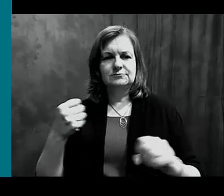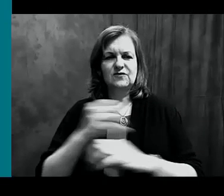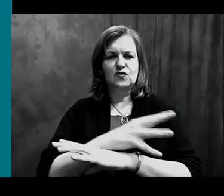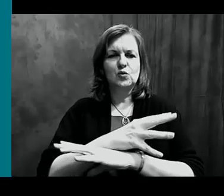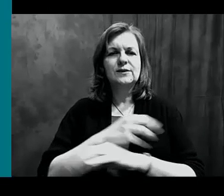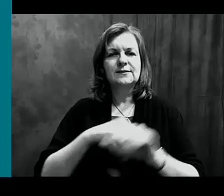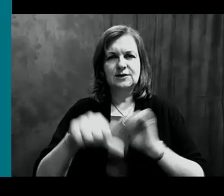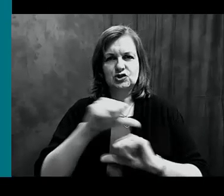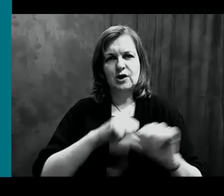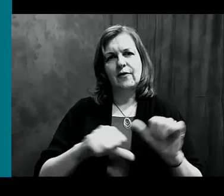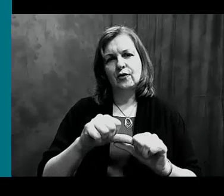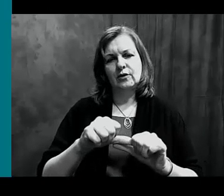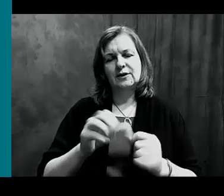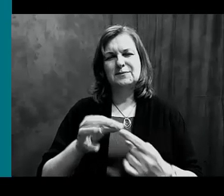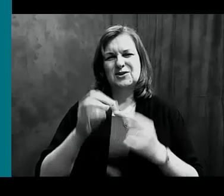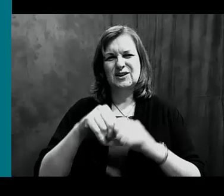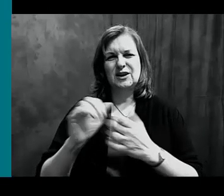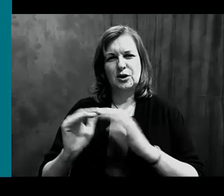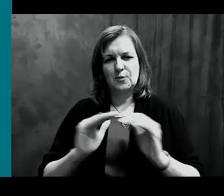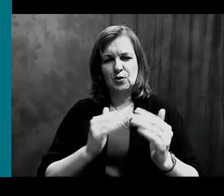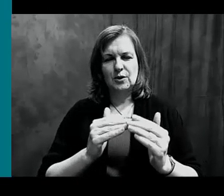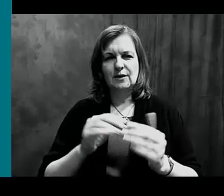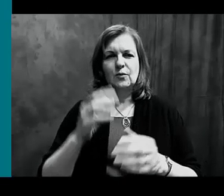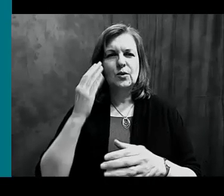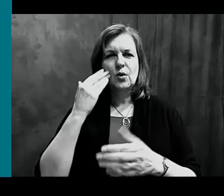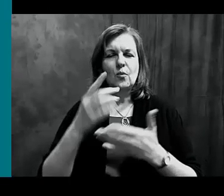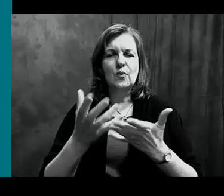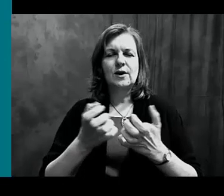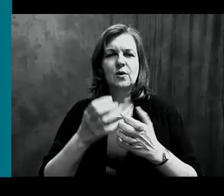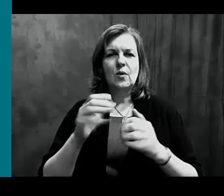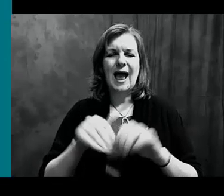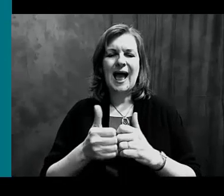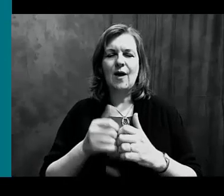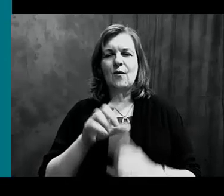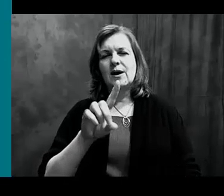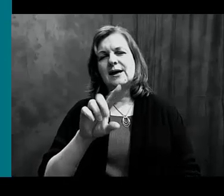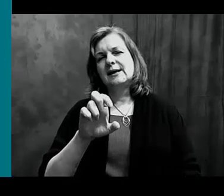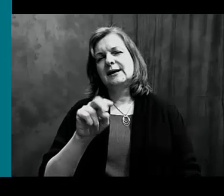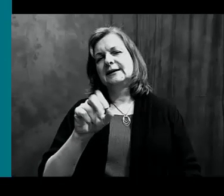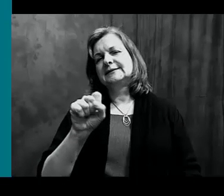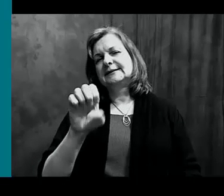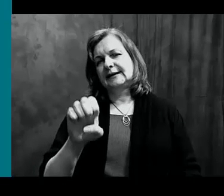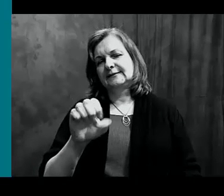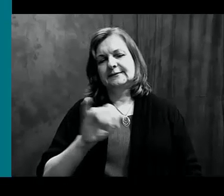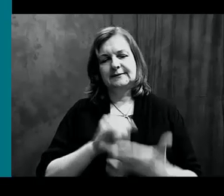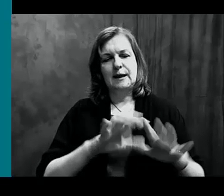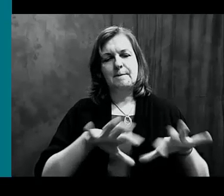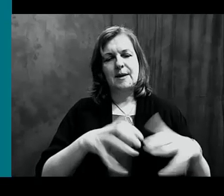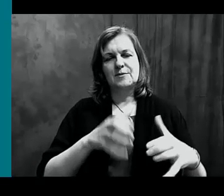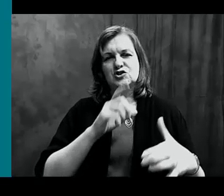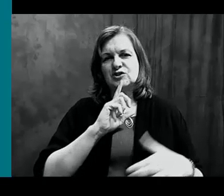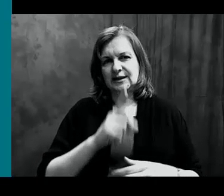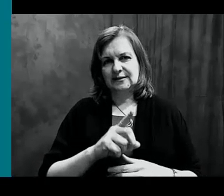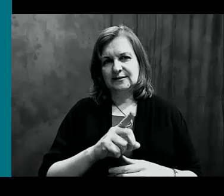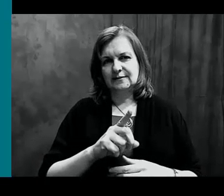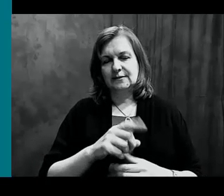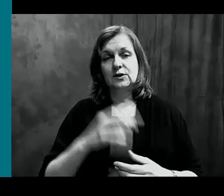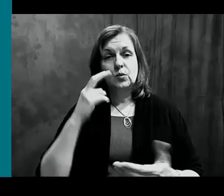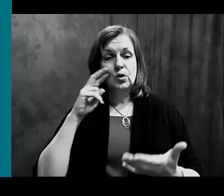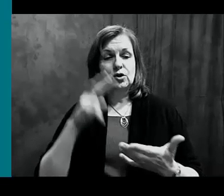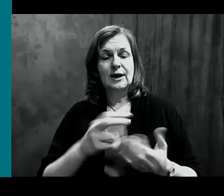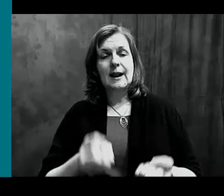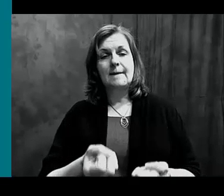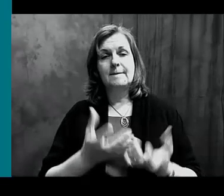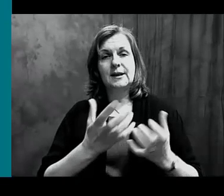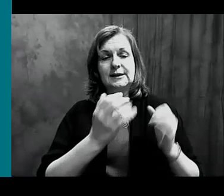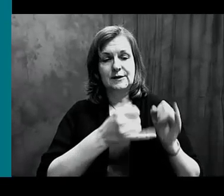another, particularly in a community structure. So we want to know how dense is a population. So we start looking